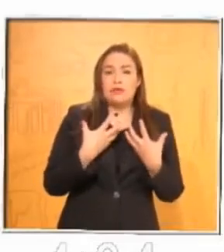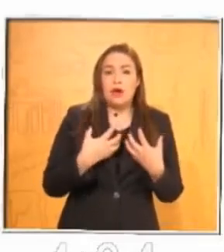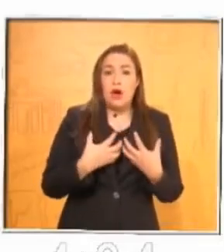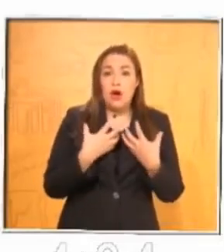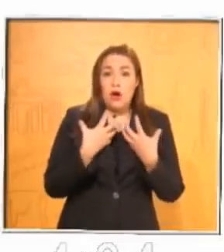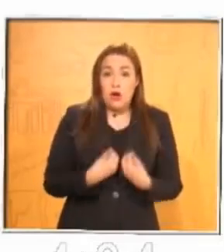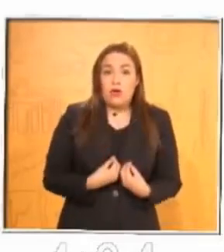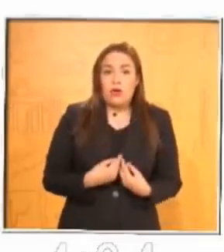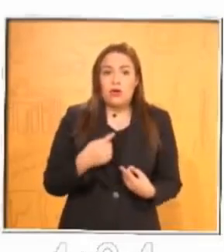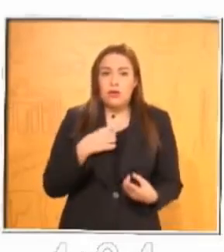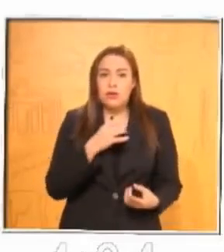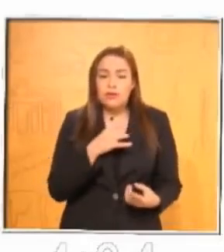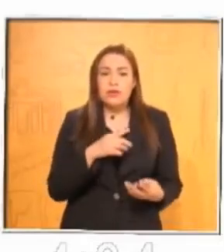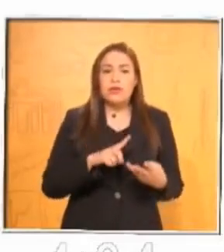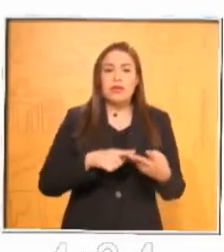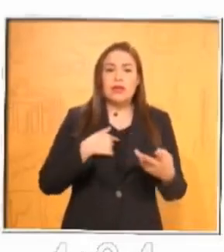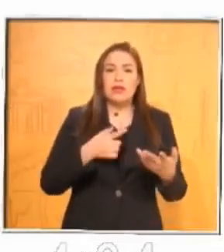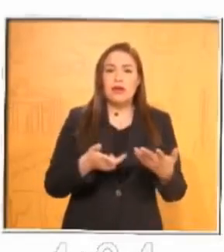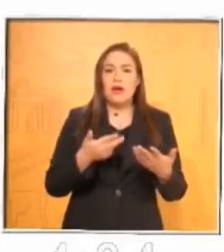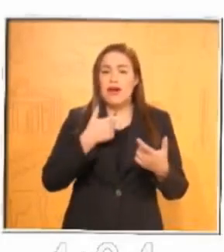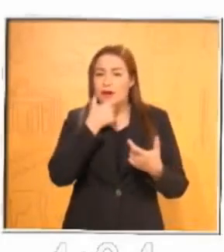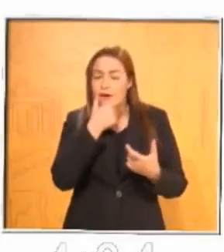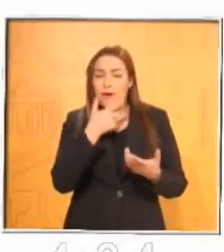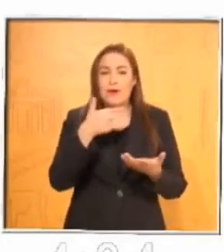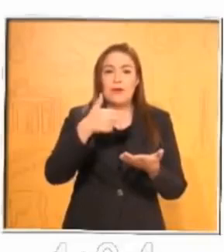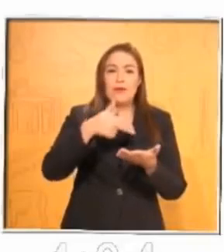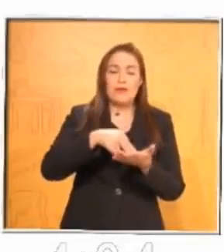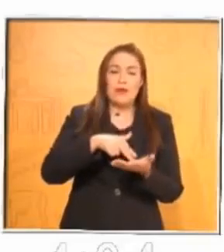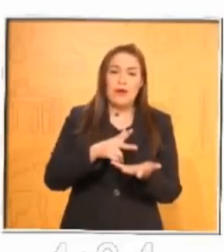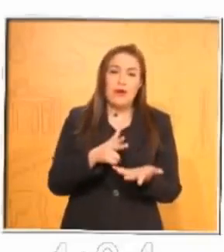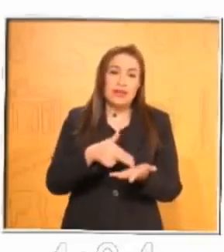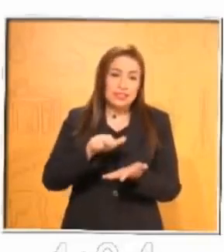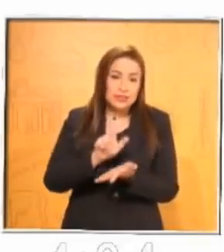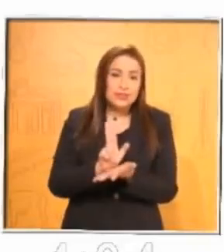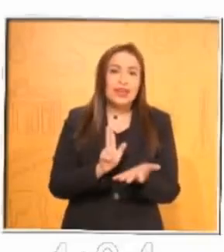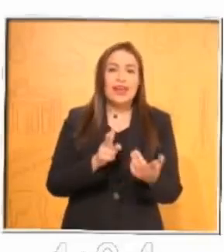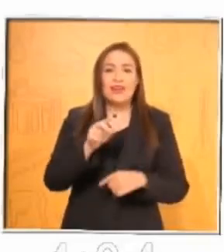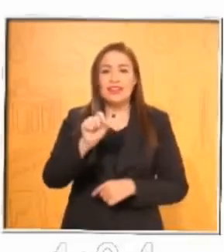The next one, superheroes. And the next one, real life.